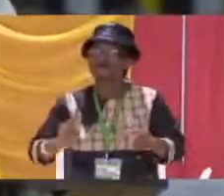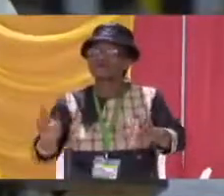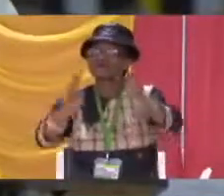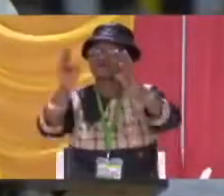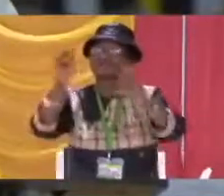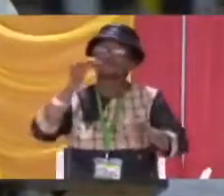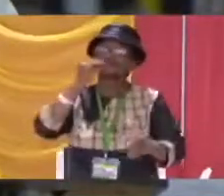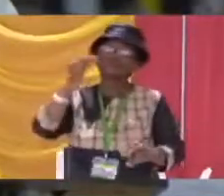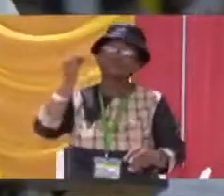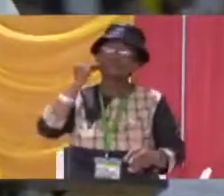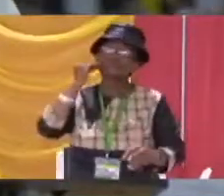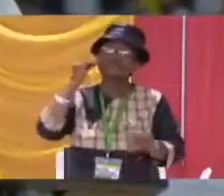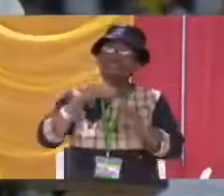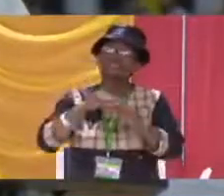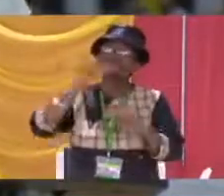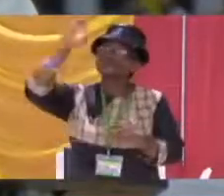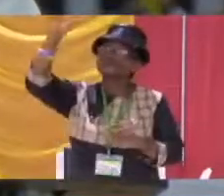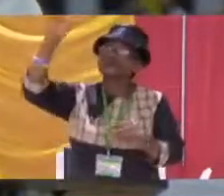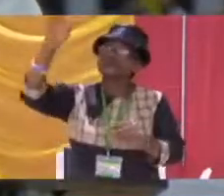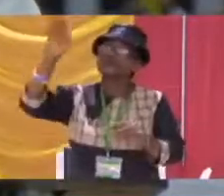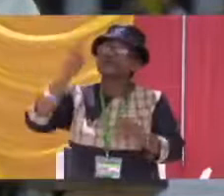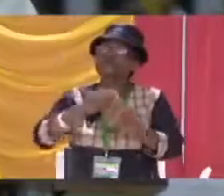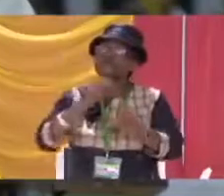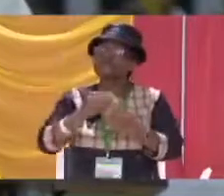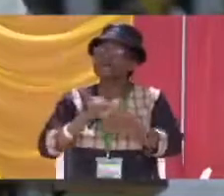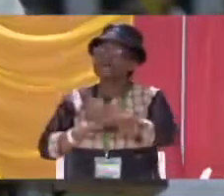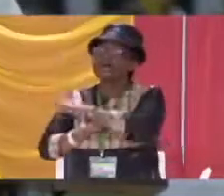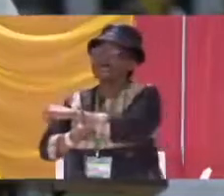In your name I decree.